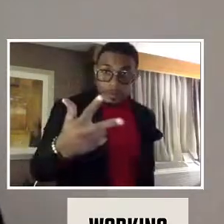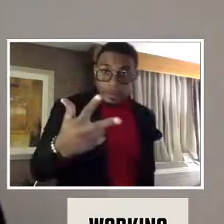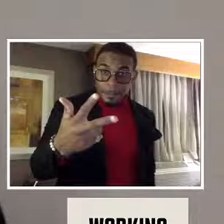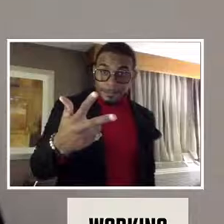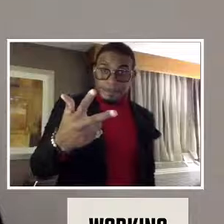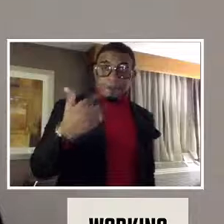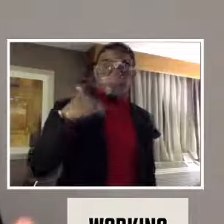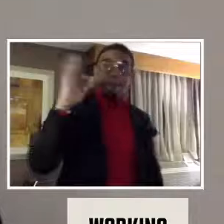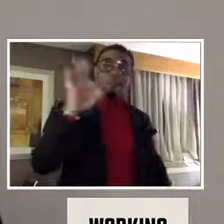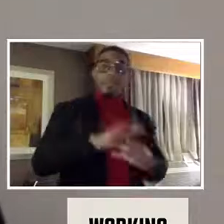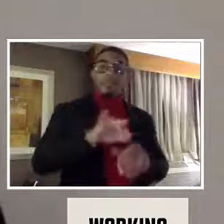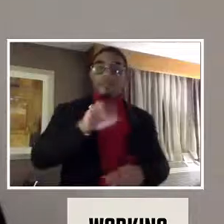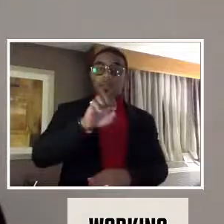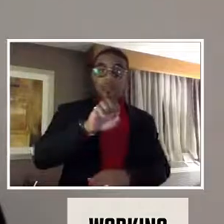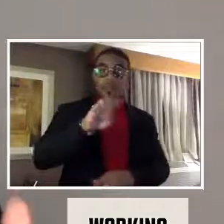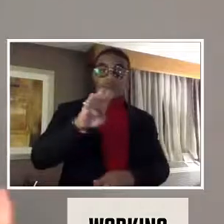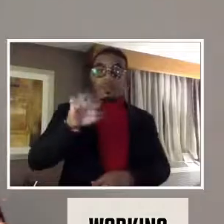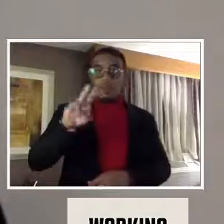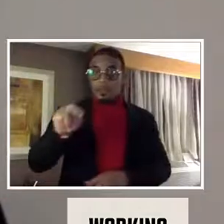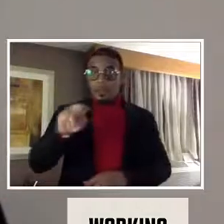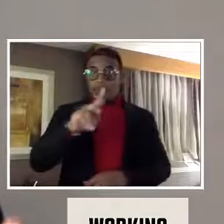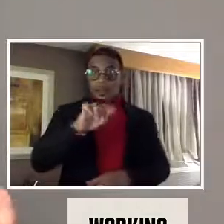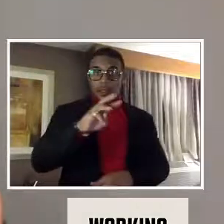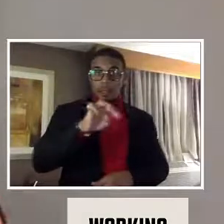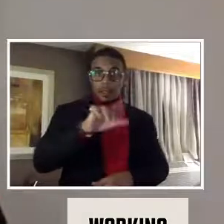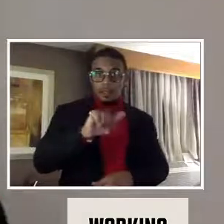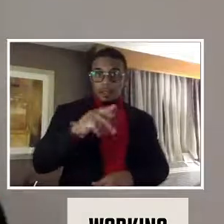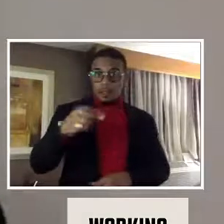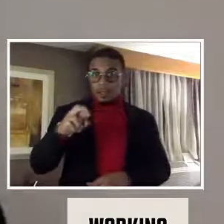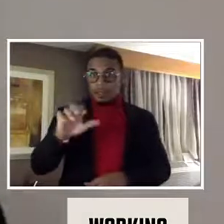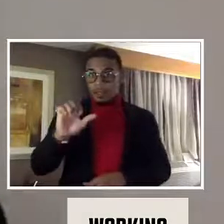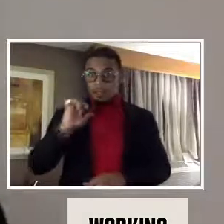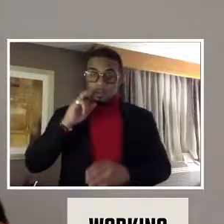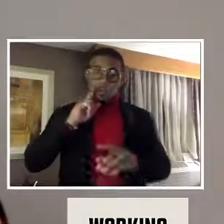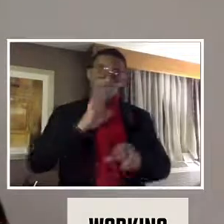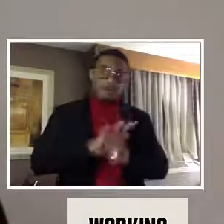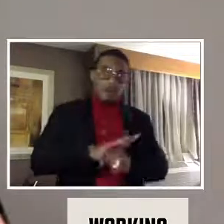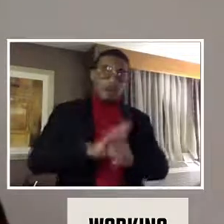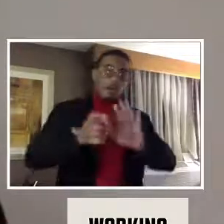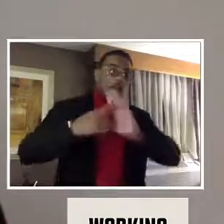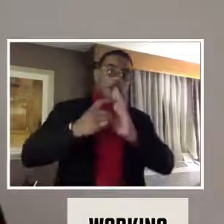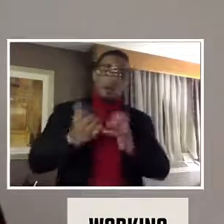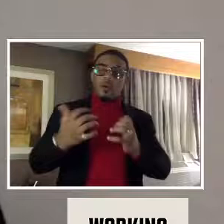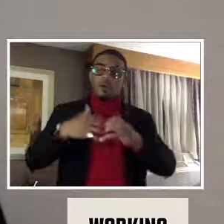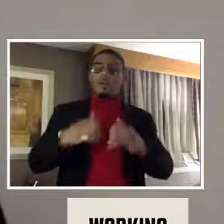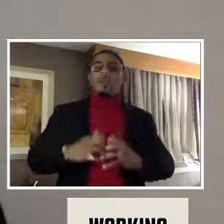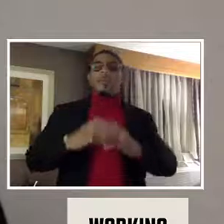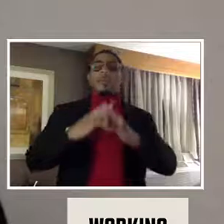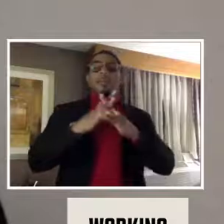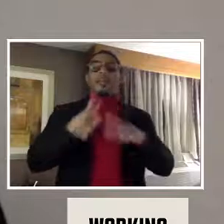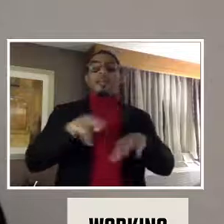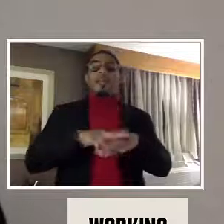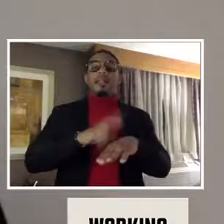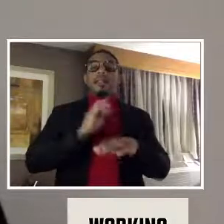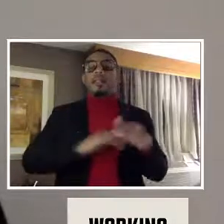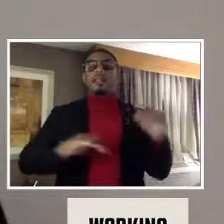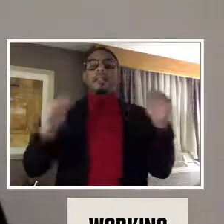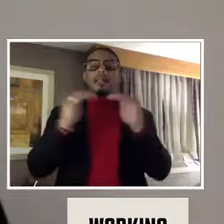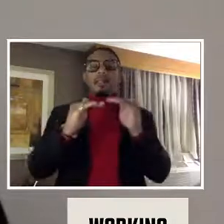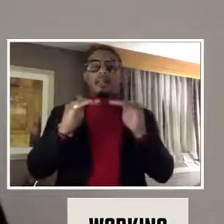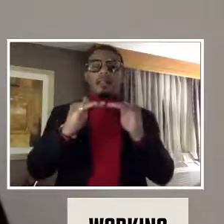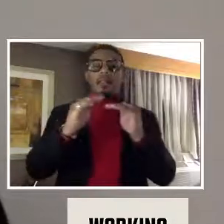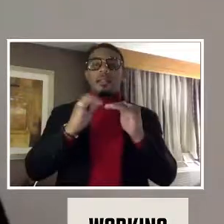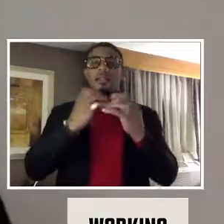And we elect Joe Biden and Kamala Harris, and we affirm a mandate to rebuild a nation that is just